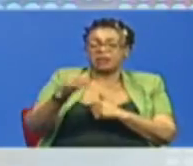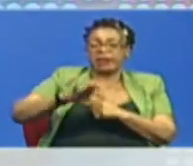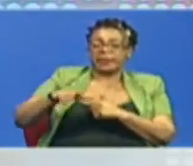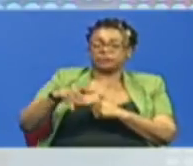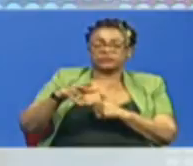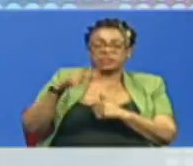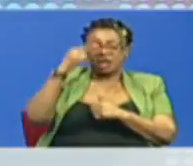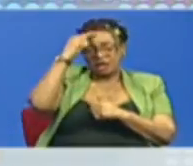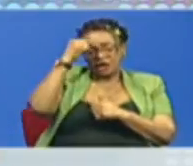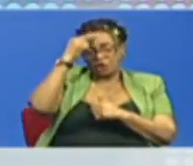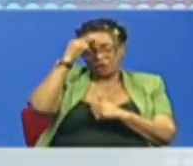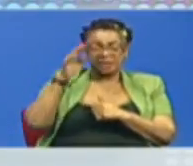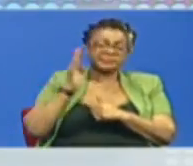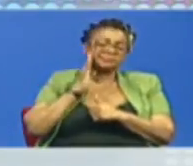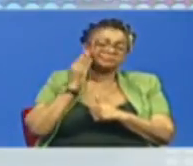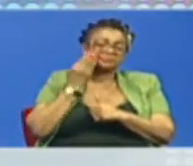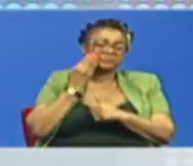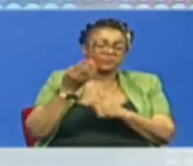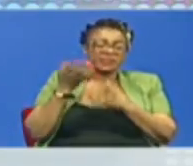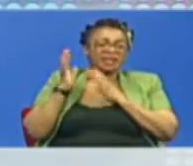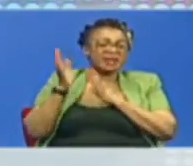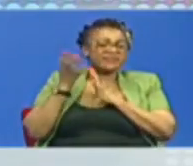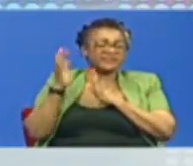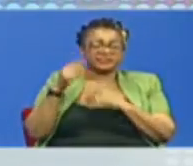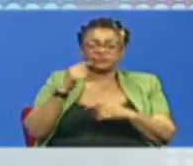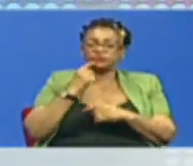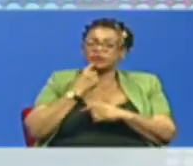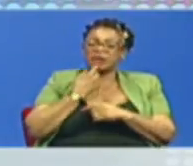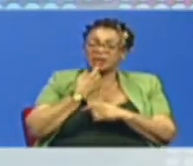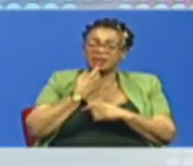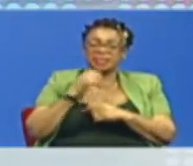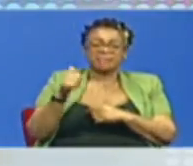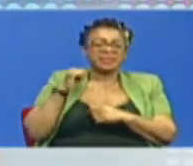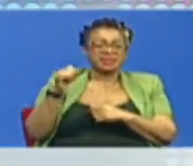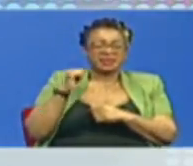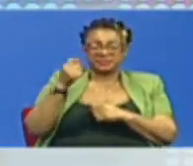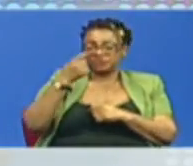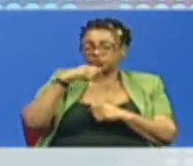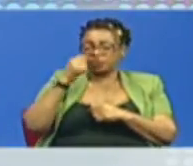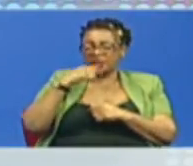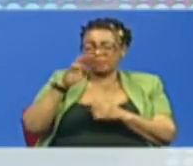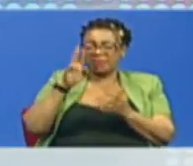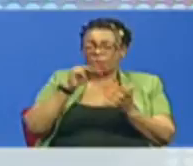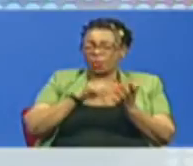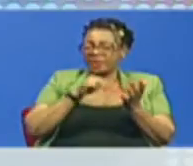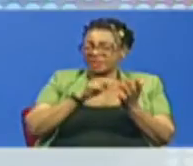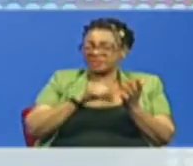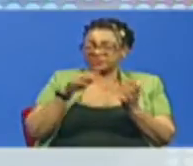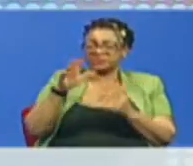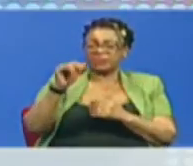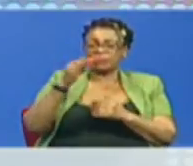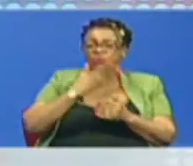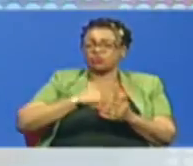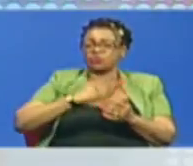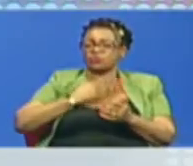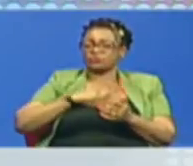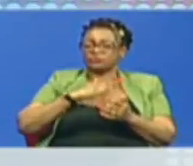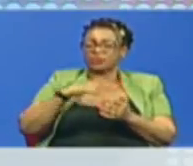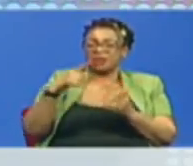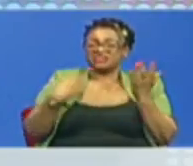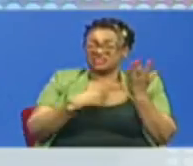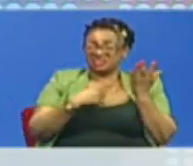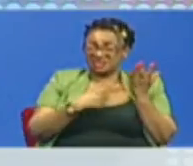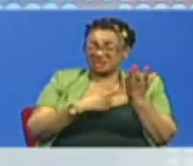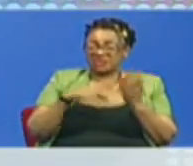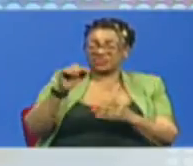Narok, Isiolo, Kilifi, Turkana, Nyamira, Kitui, Makueni, Samburu, Taita Taveta, Tharaka